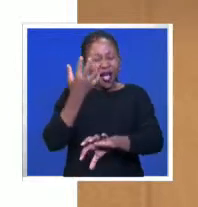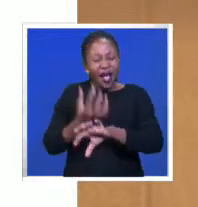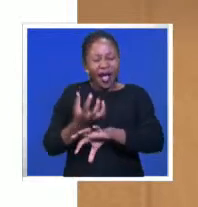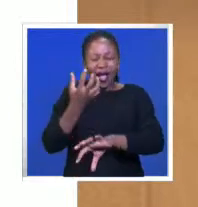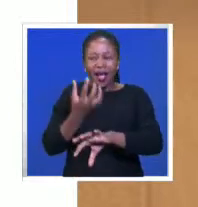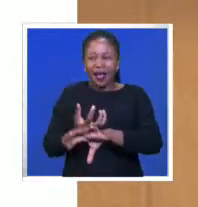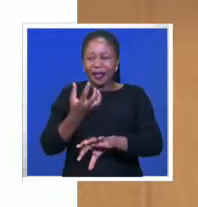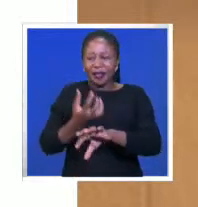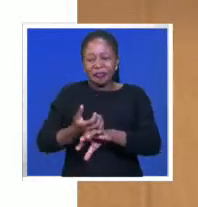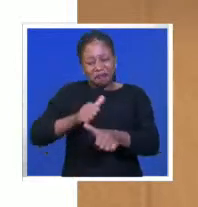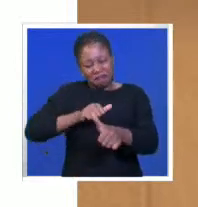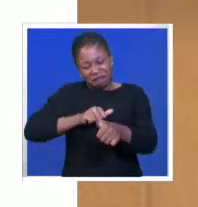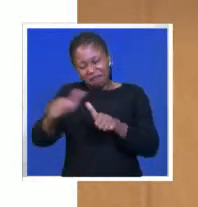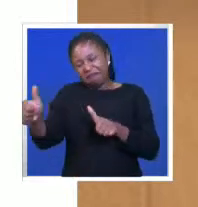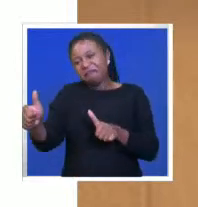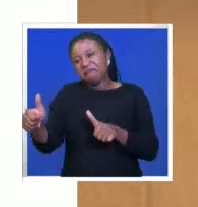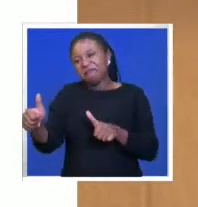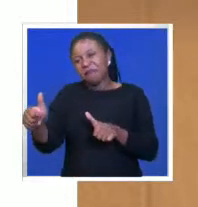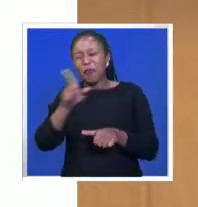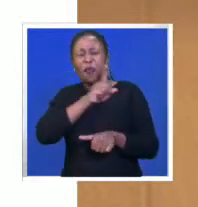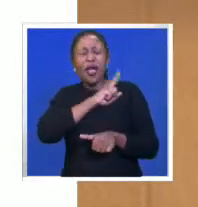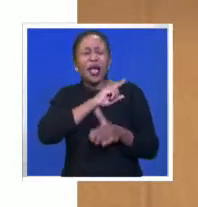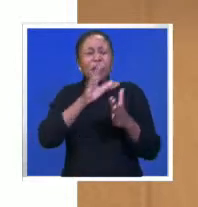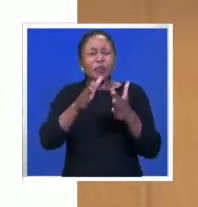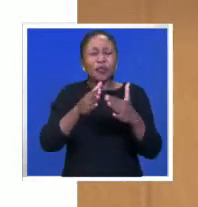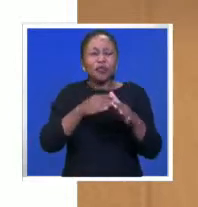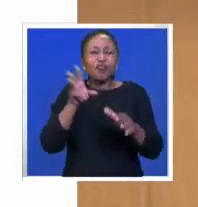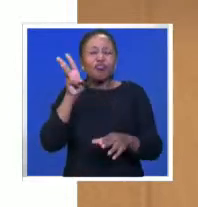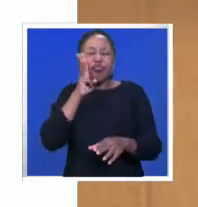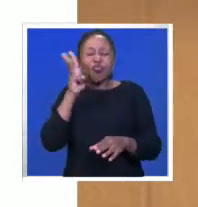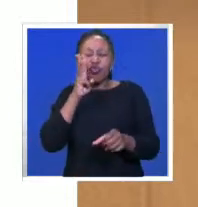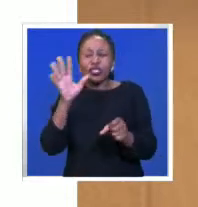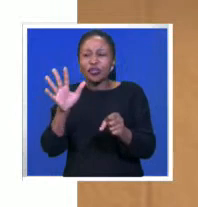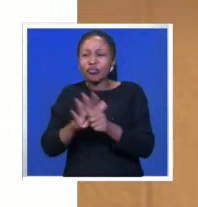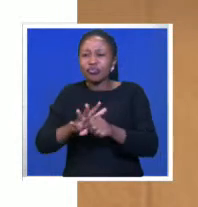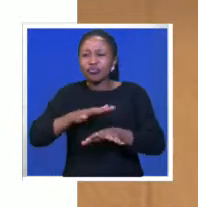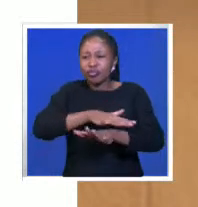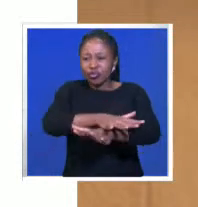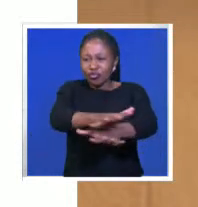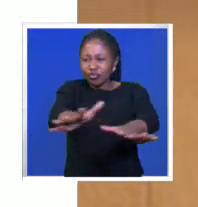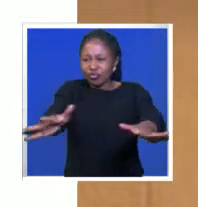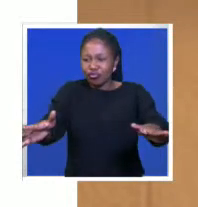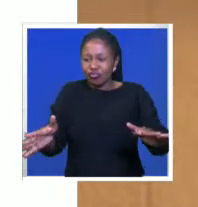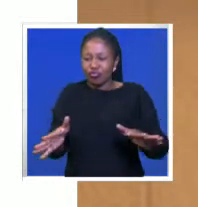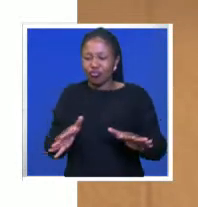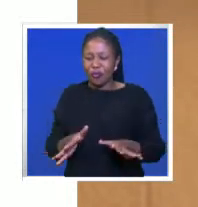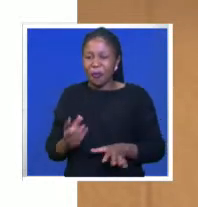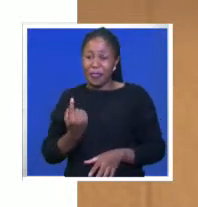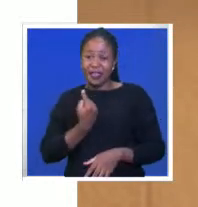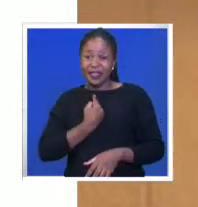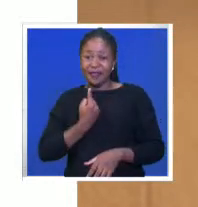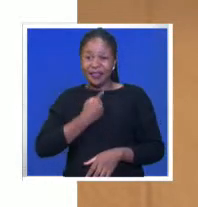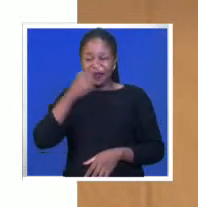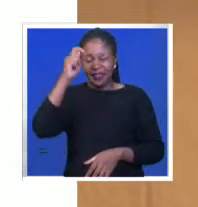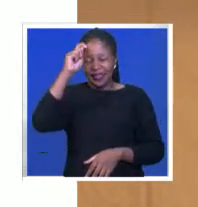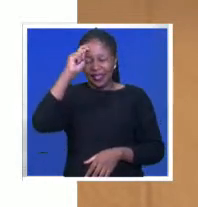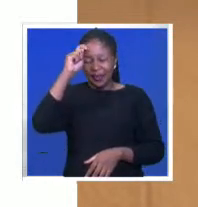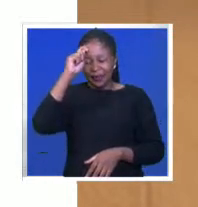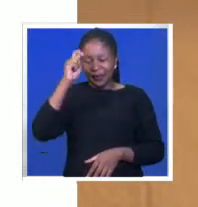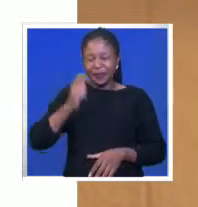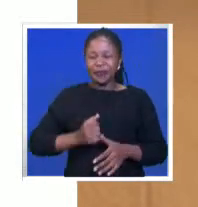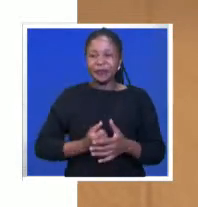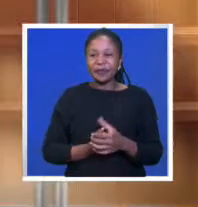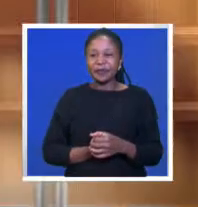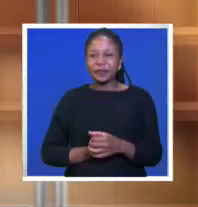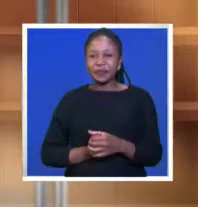in the sea. We are not told in the passage, but now we have to predict what we are trying to say. Thank you, my dear Lena.